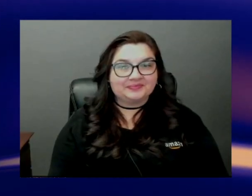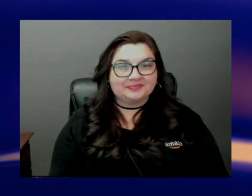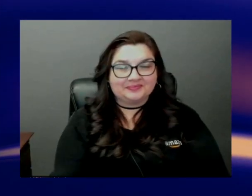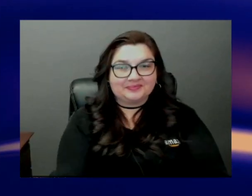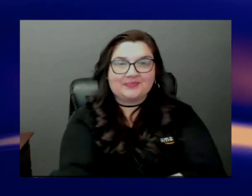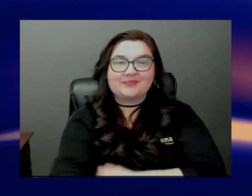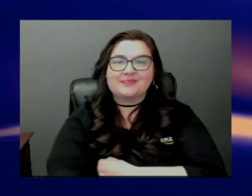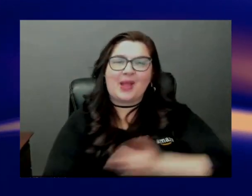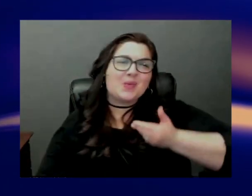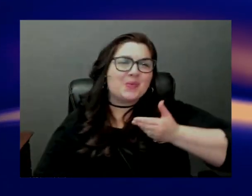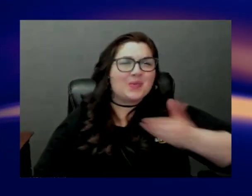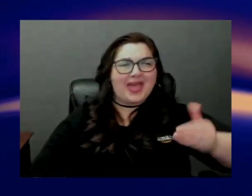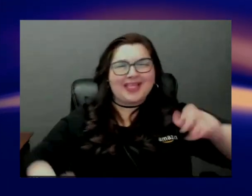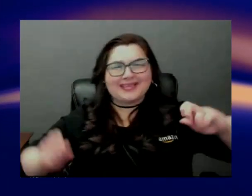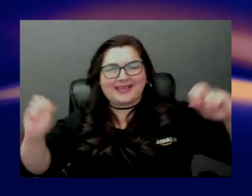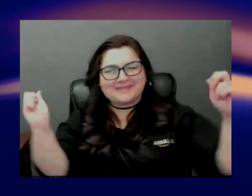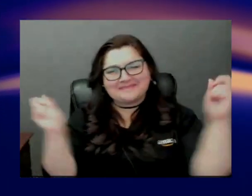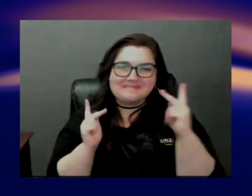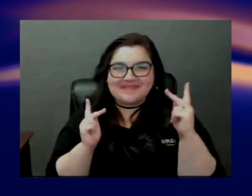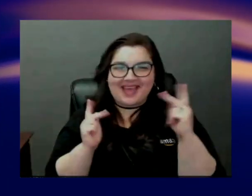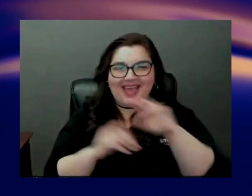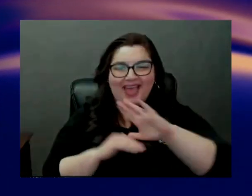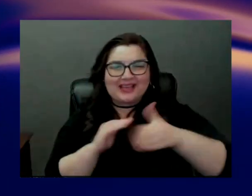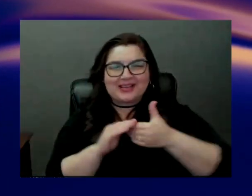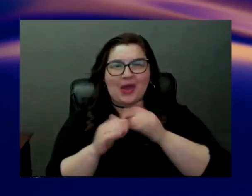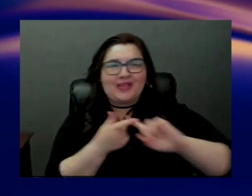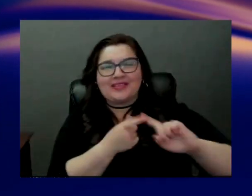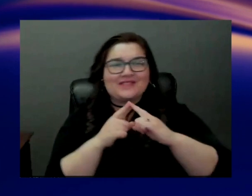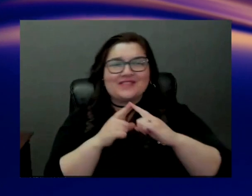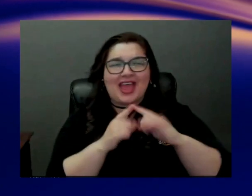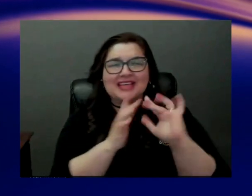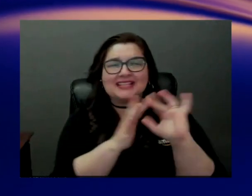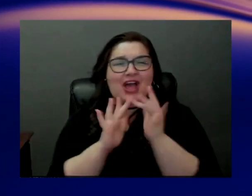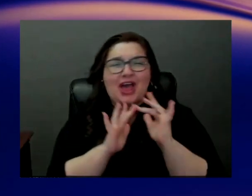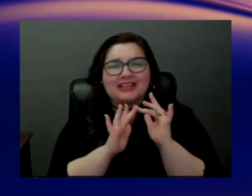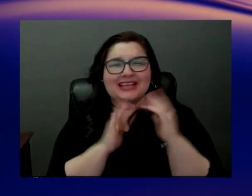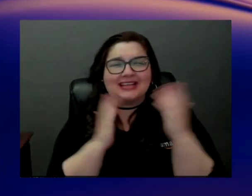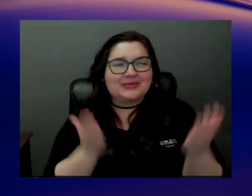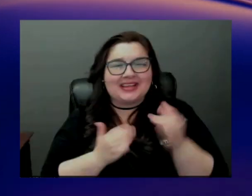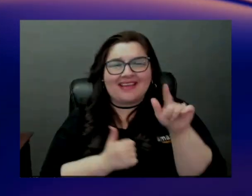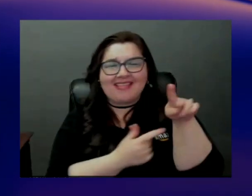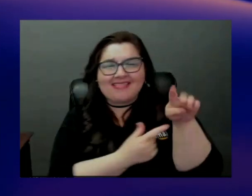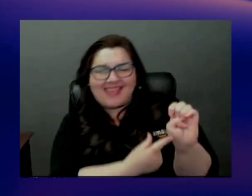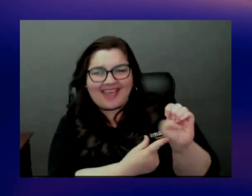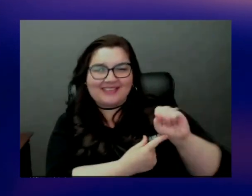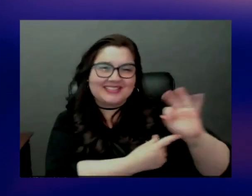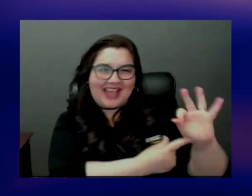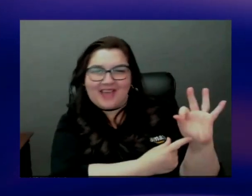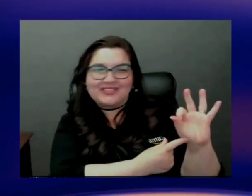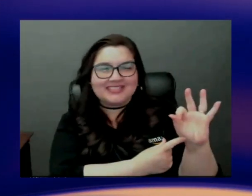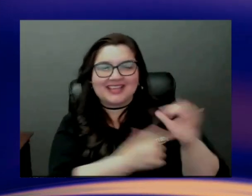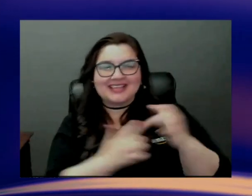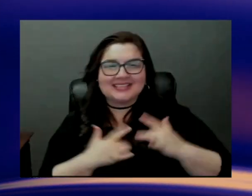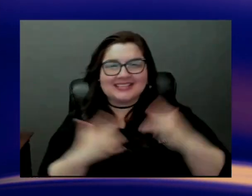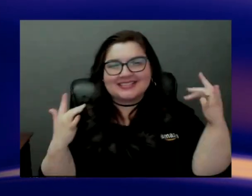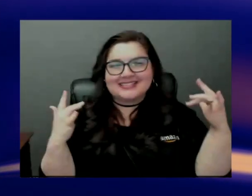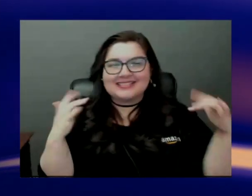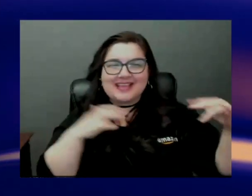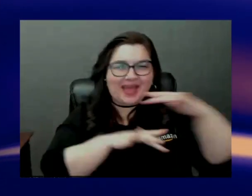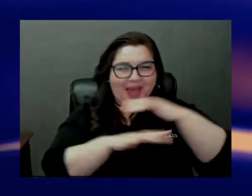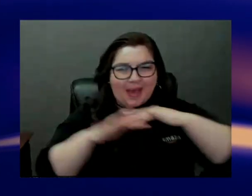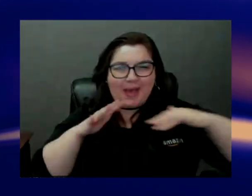Welcome back, all of our friends on the internet. We're live here in San Francisco at the summit. We're winding things down. This is going to be